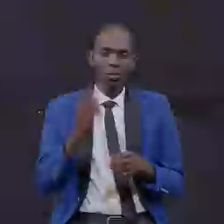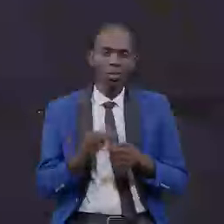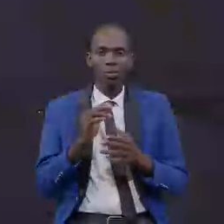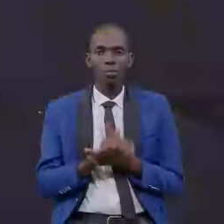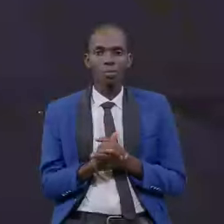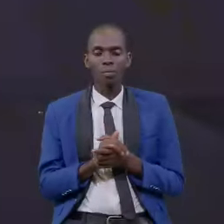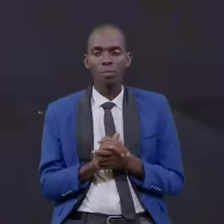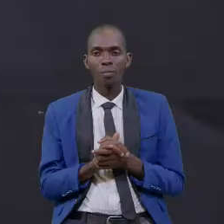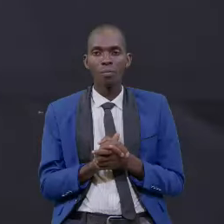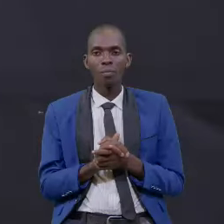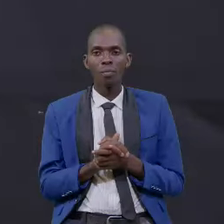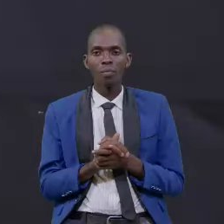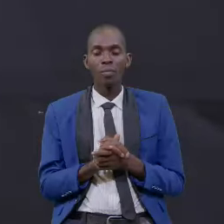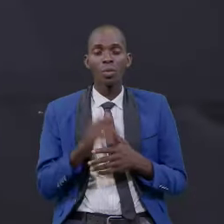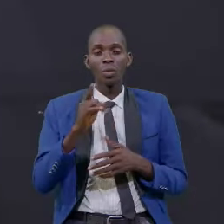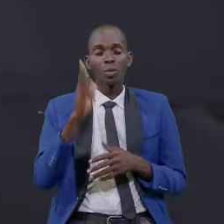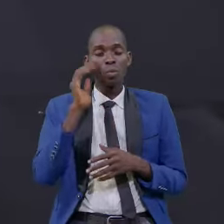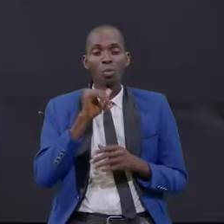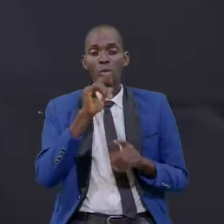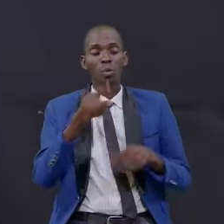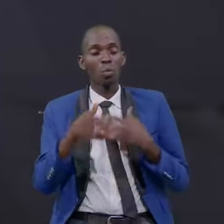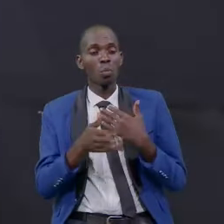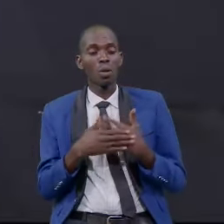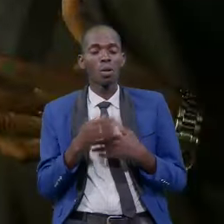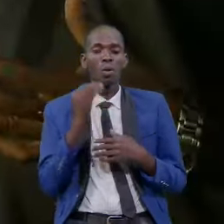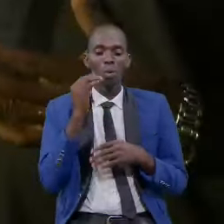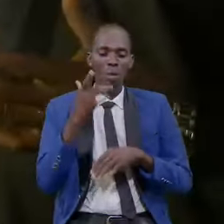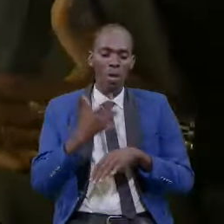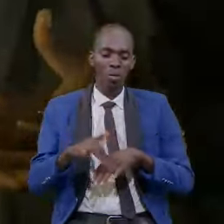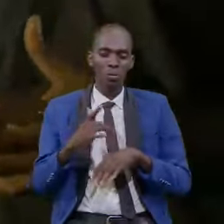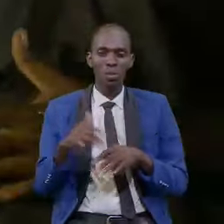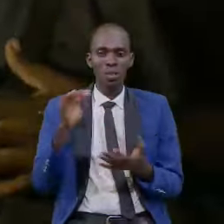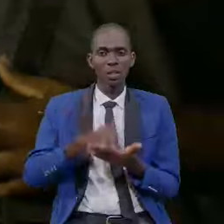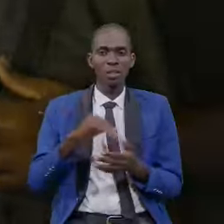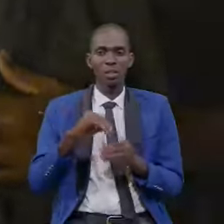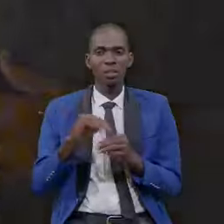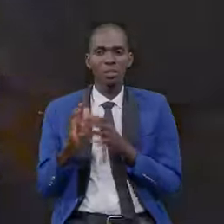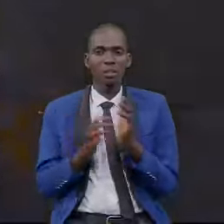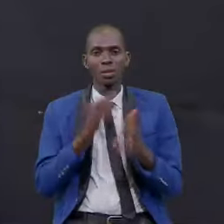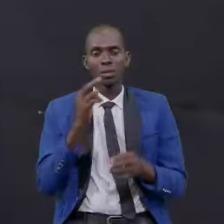will not go back home empty-handed.